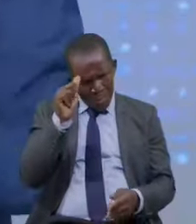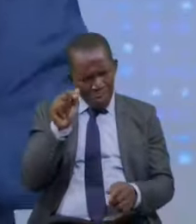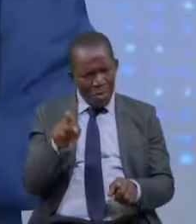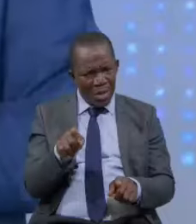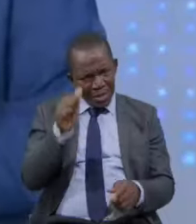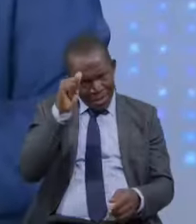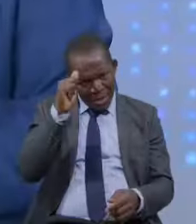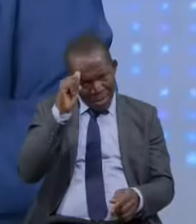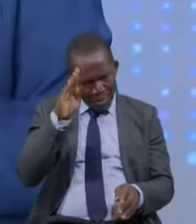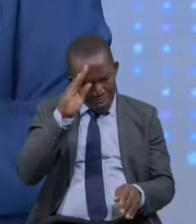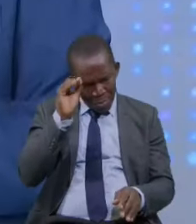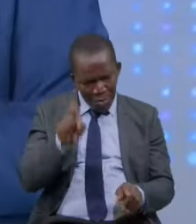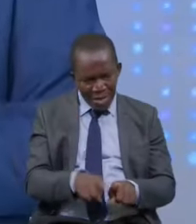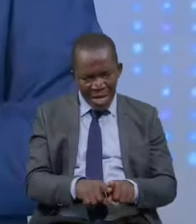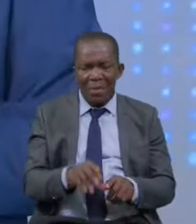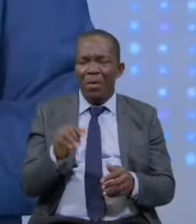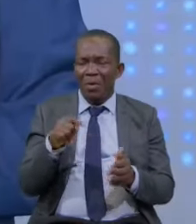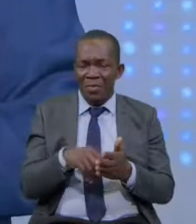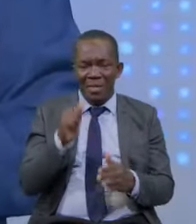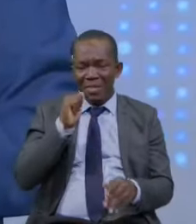you. Anything like that happened before?